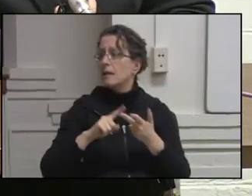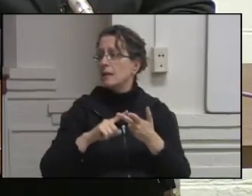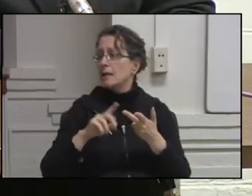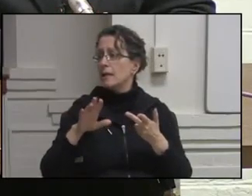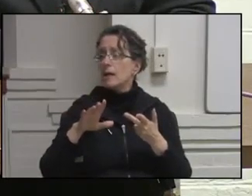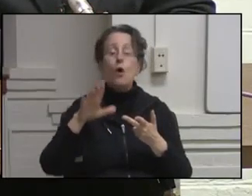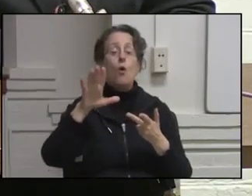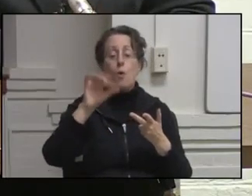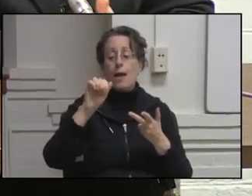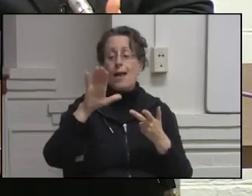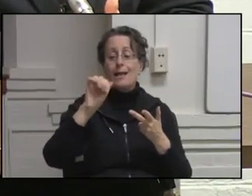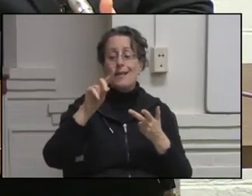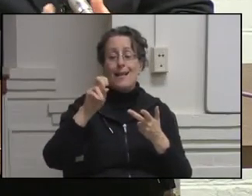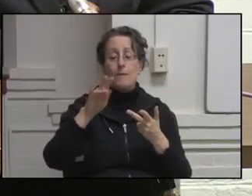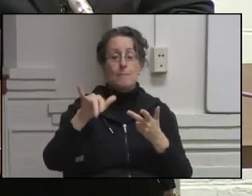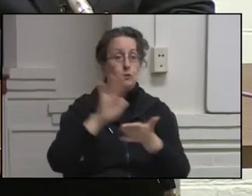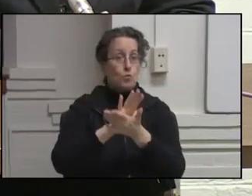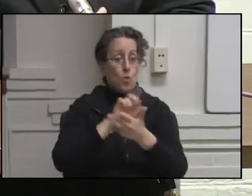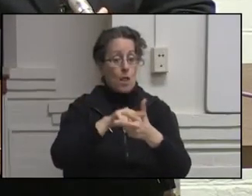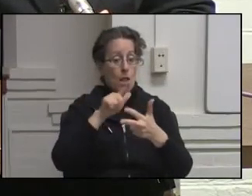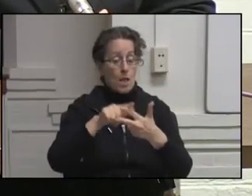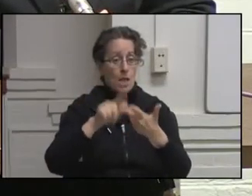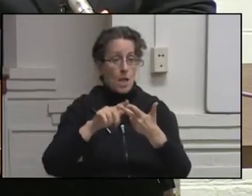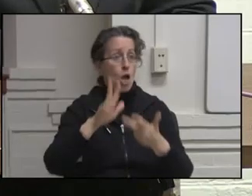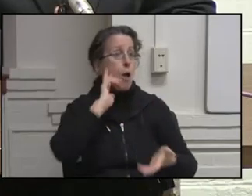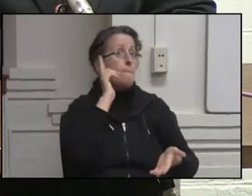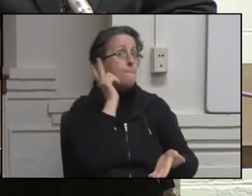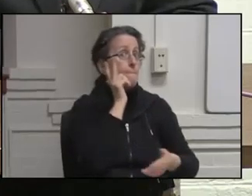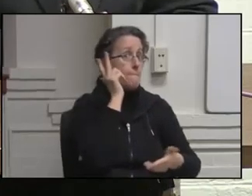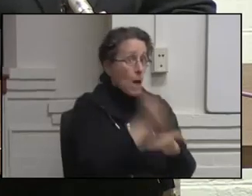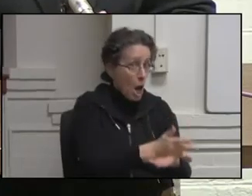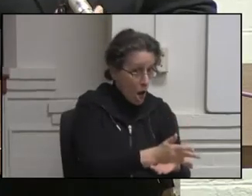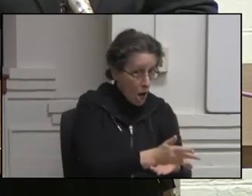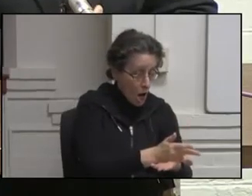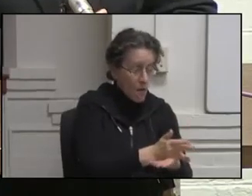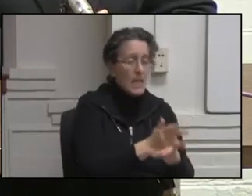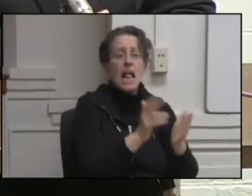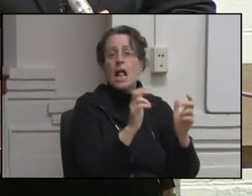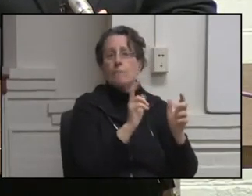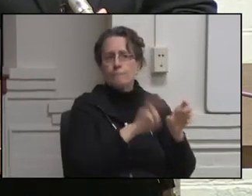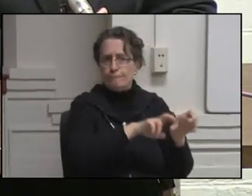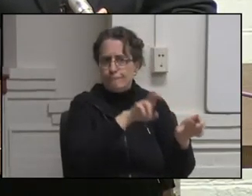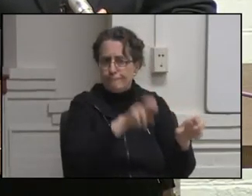all day long from 8 a.m. Free rides from 8 a.m. till 4 p.m.